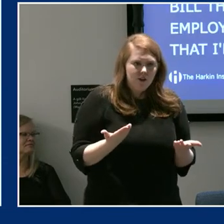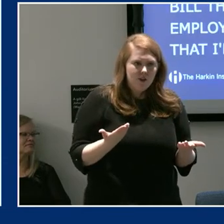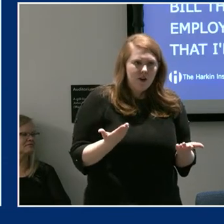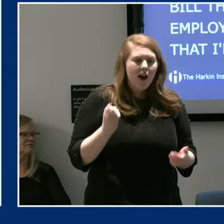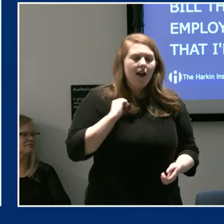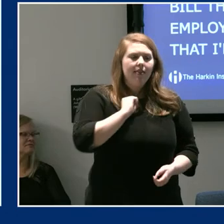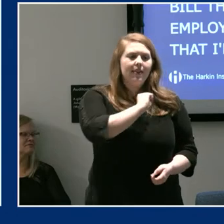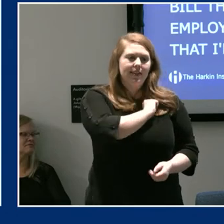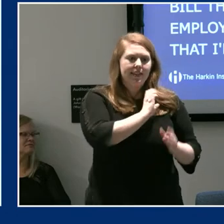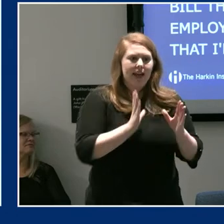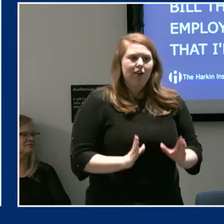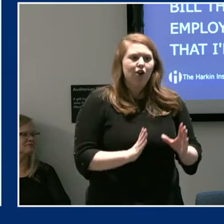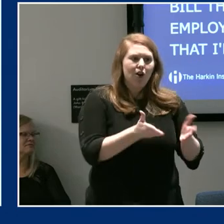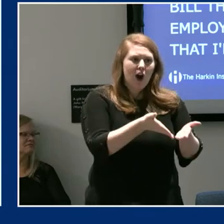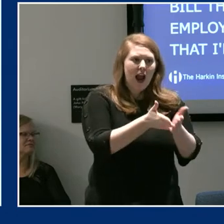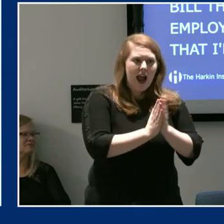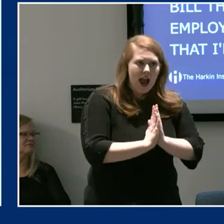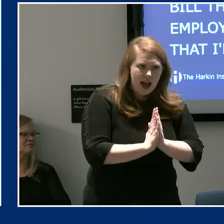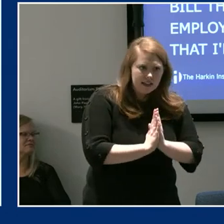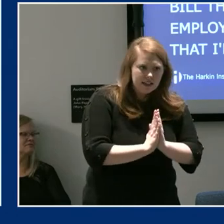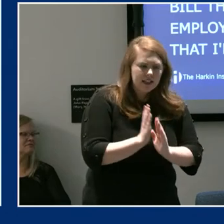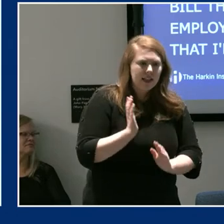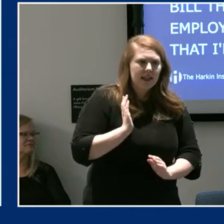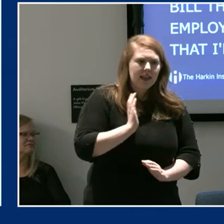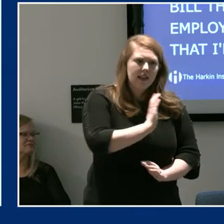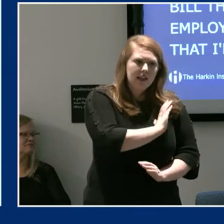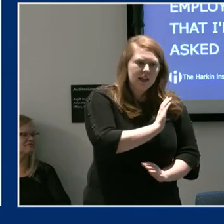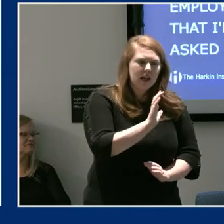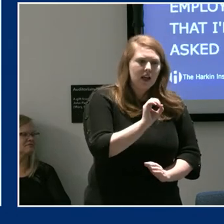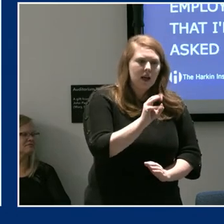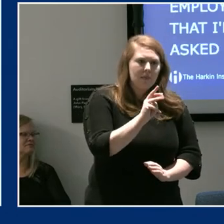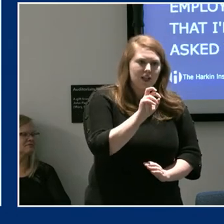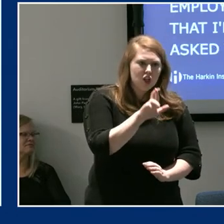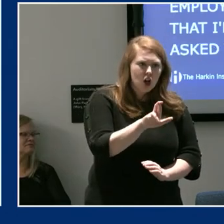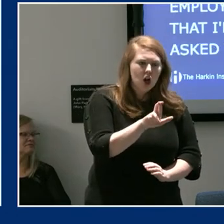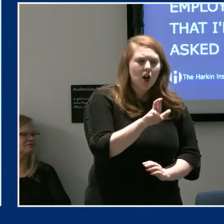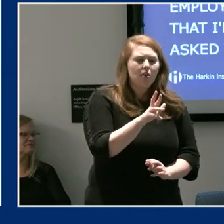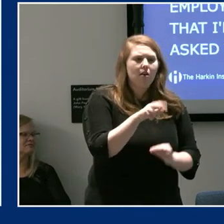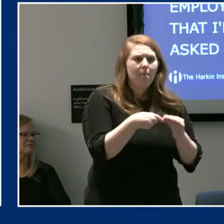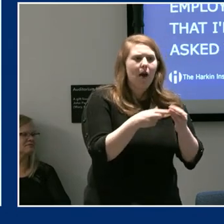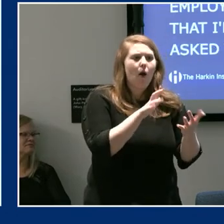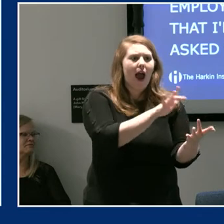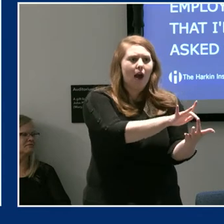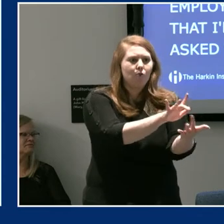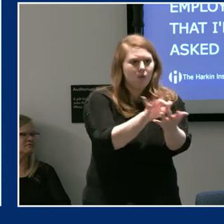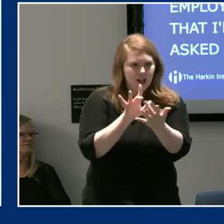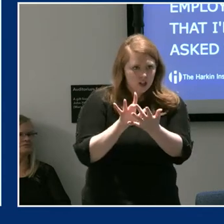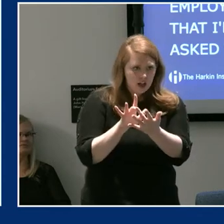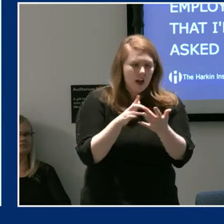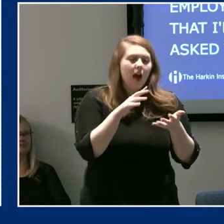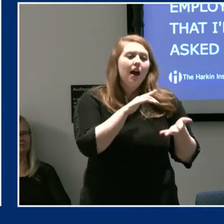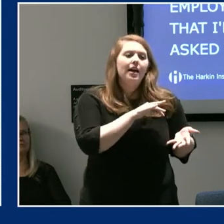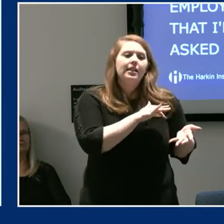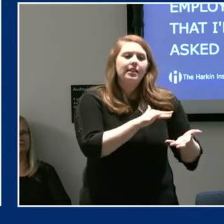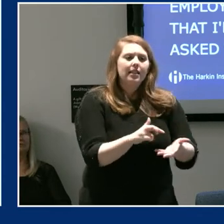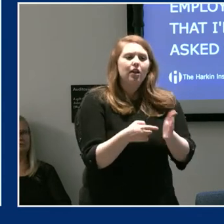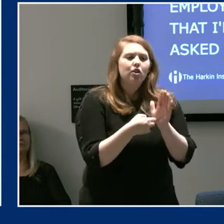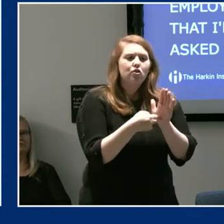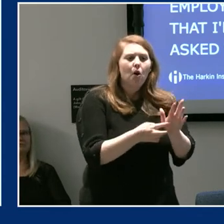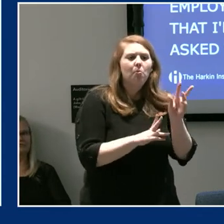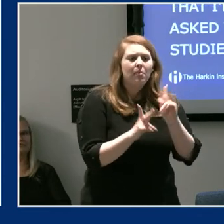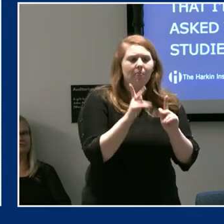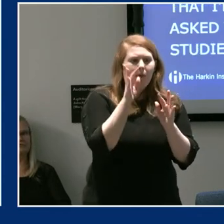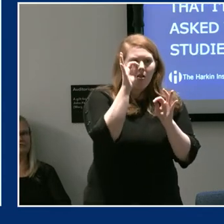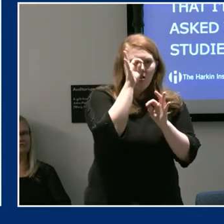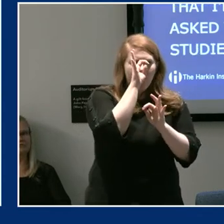senator asked the commissioner about outreach. Studies have shown that people know very little about